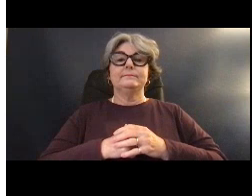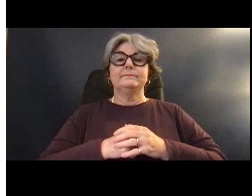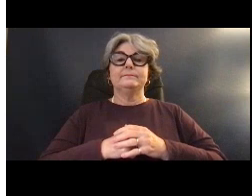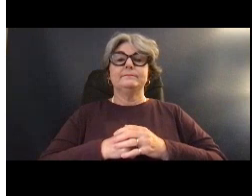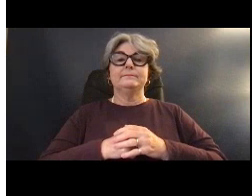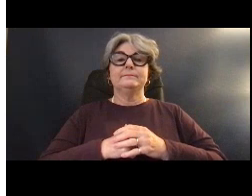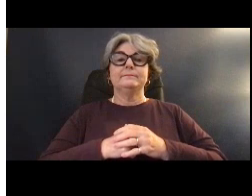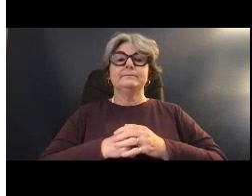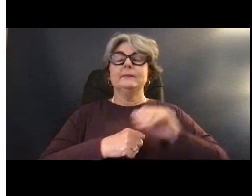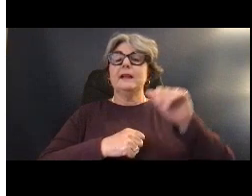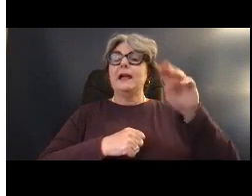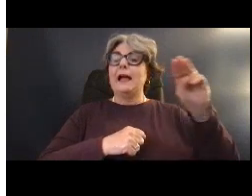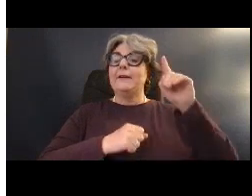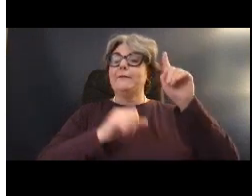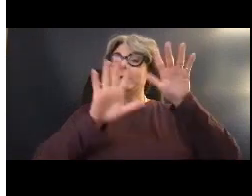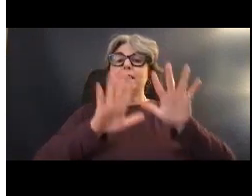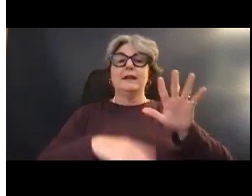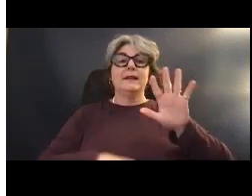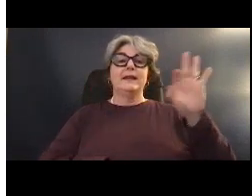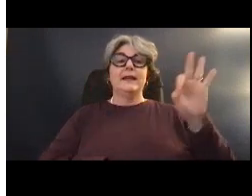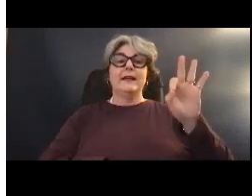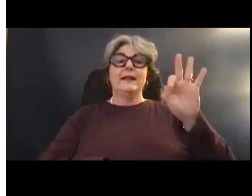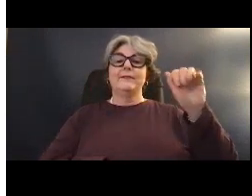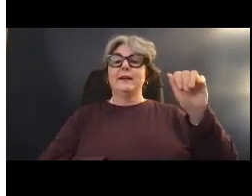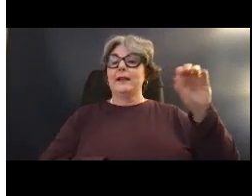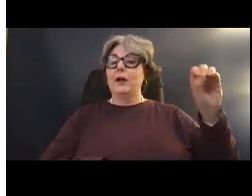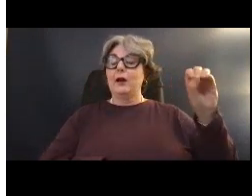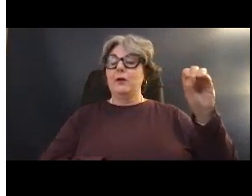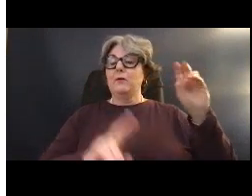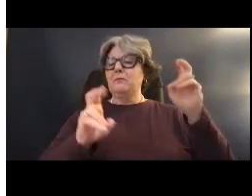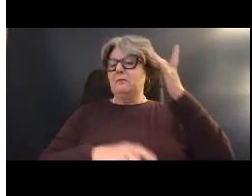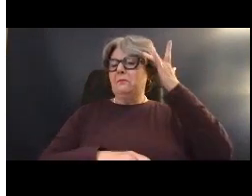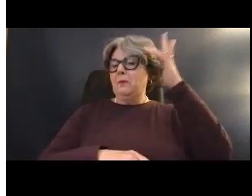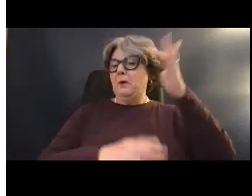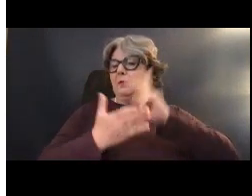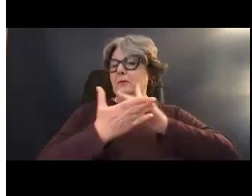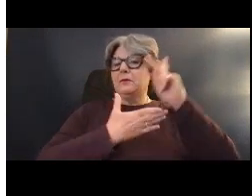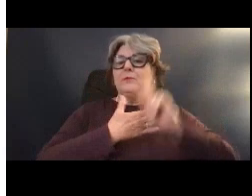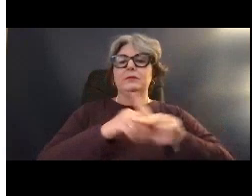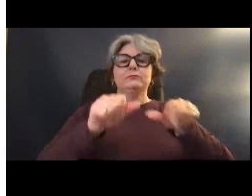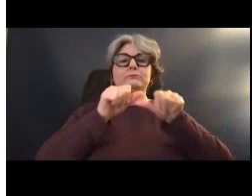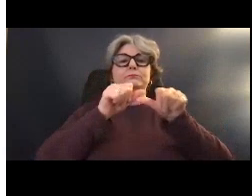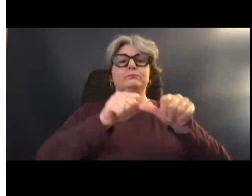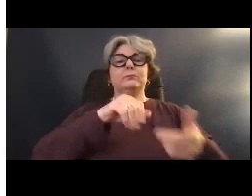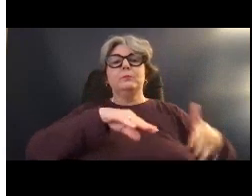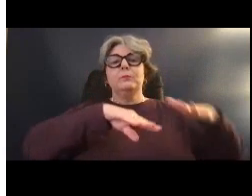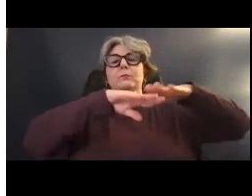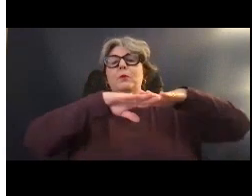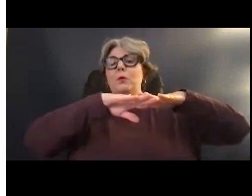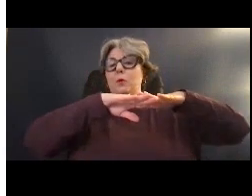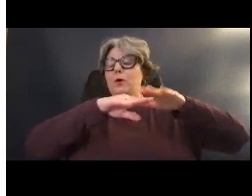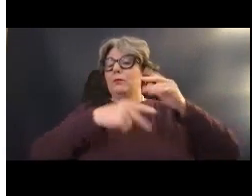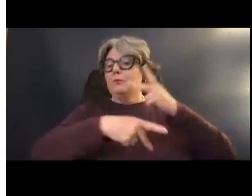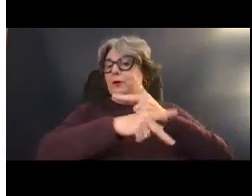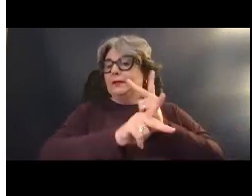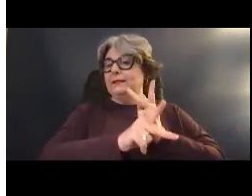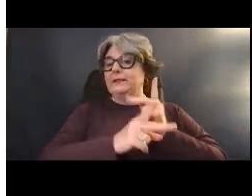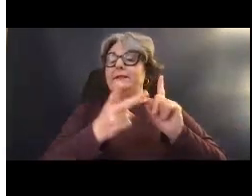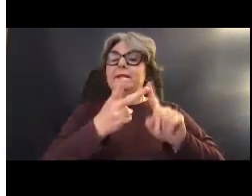Aim for Climate builds on FAO's definition of climate-smart agriculture to sustainably increase agriculture productivity